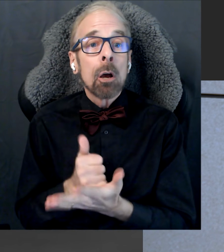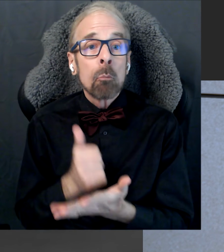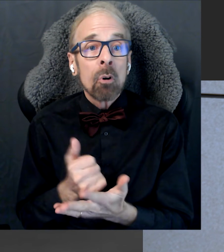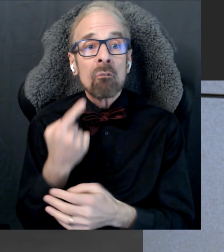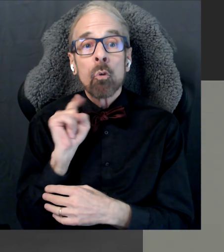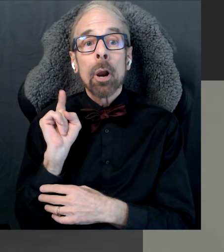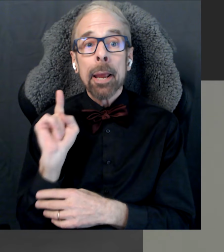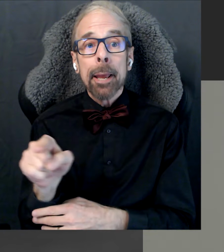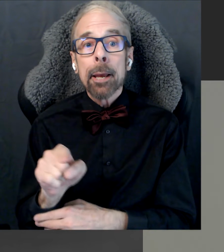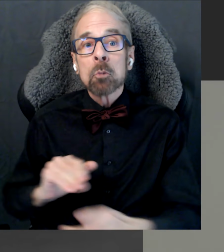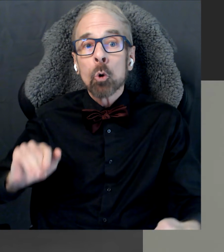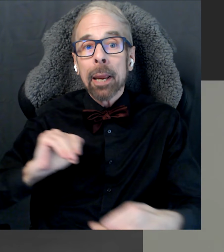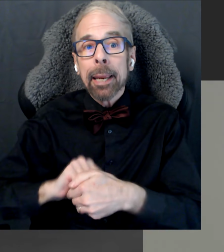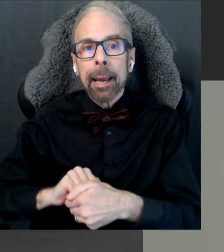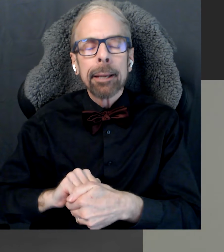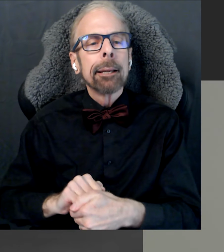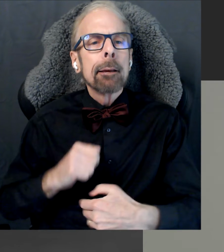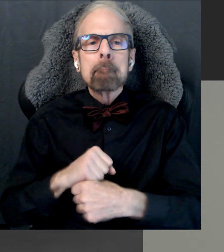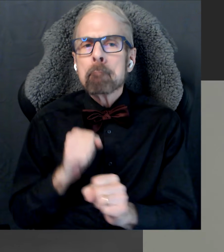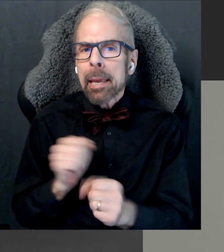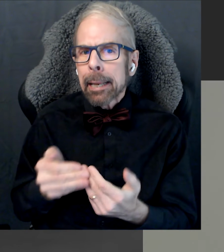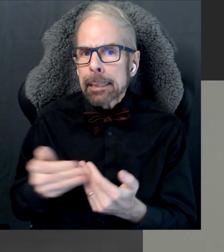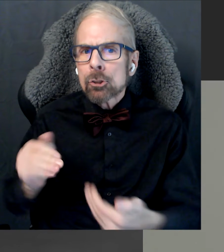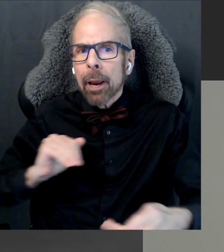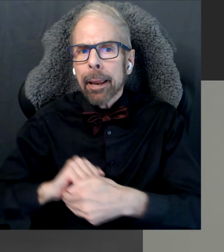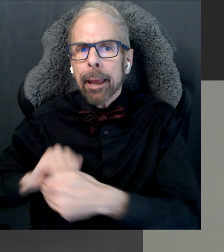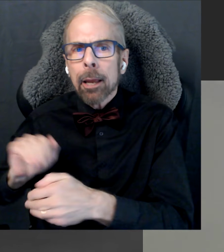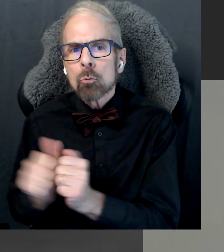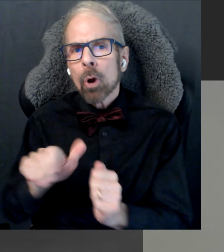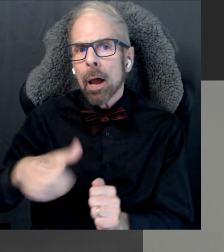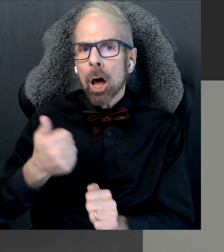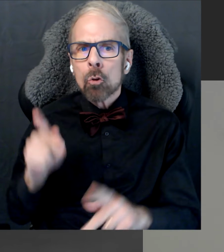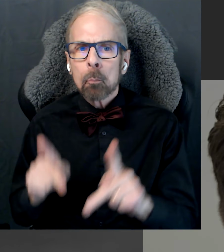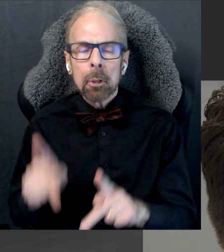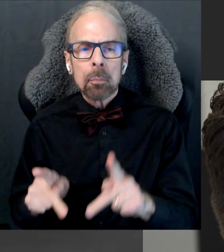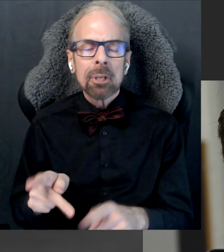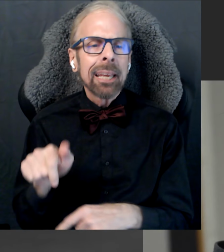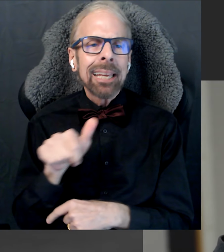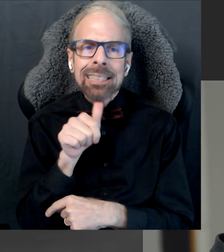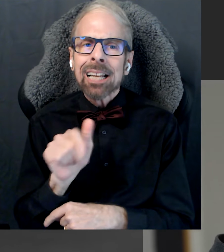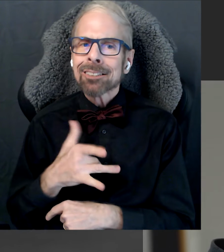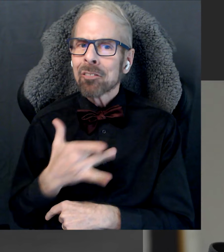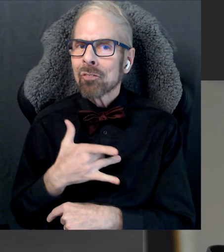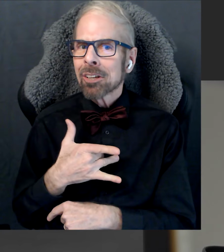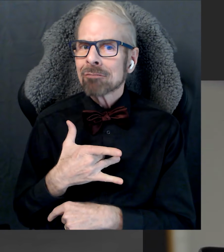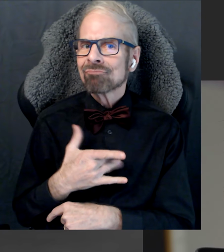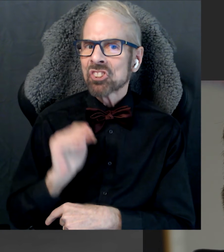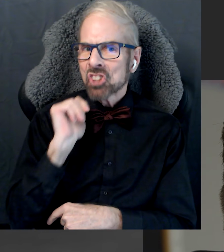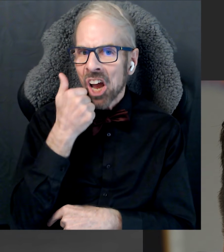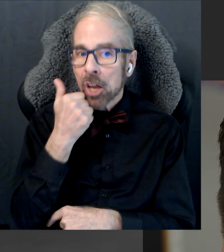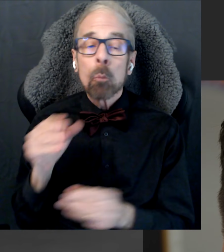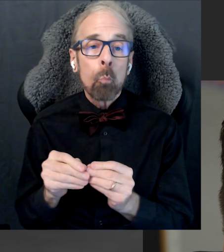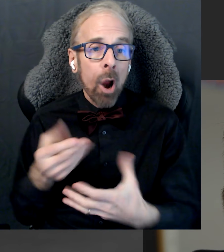helpful for him to engage, made it easier to engage with other people because he doesn't feel as shy because he's confident